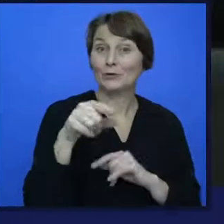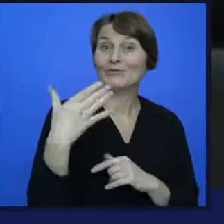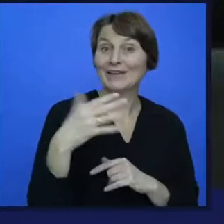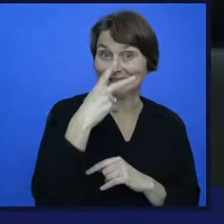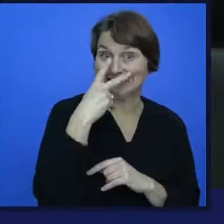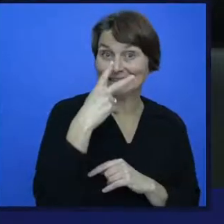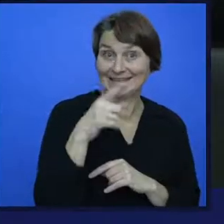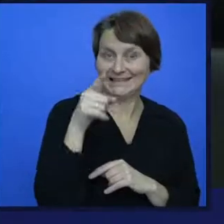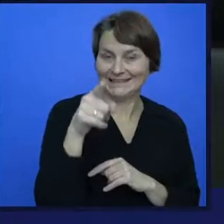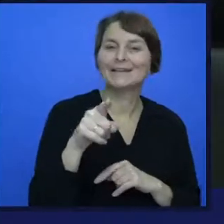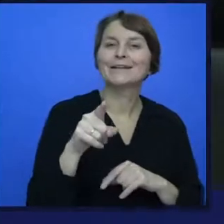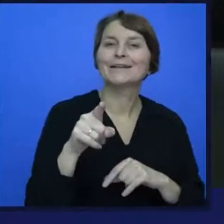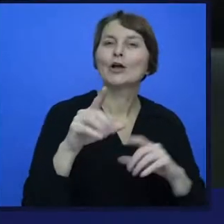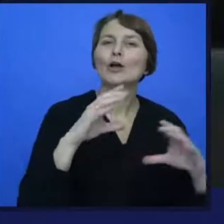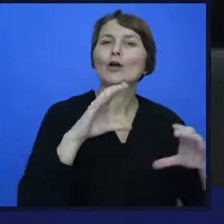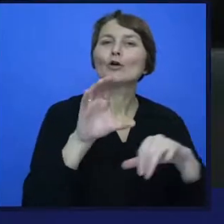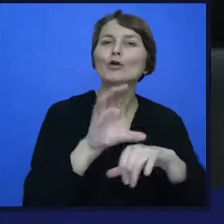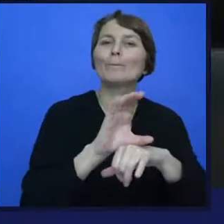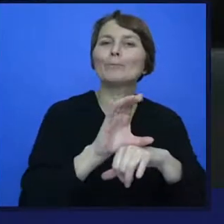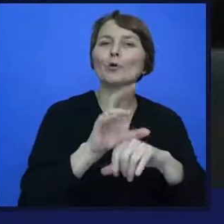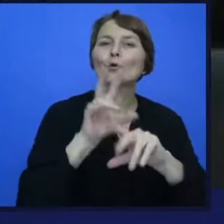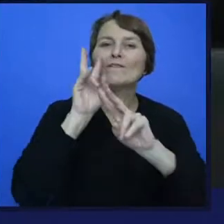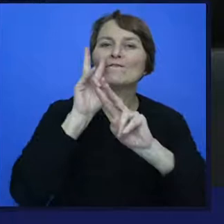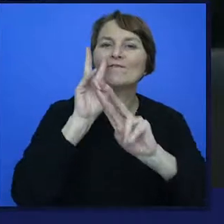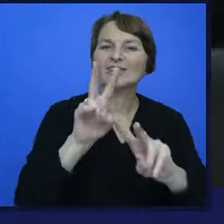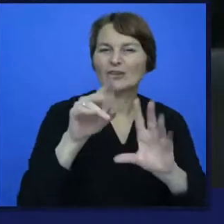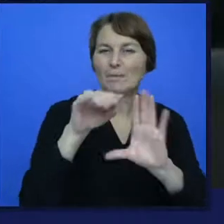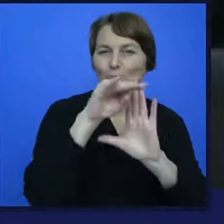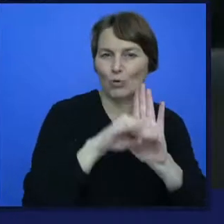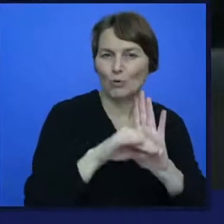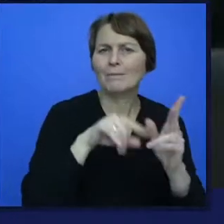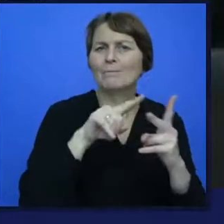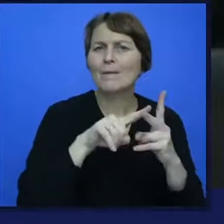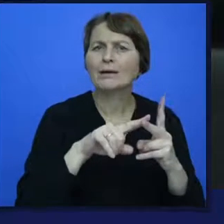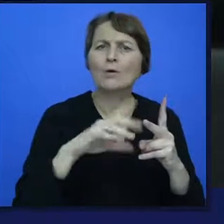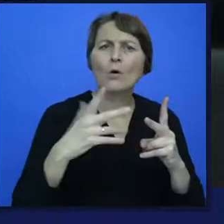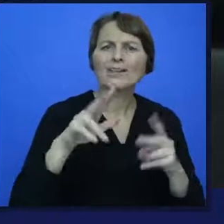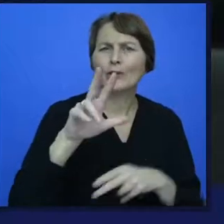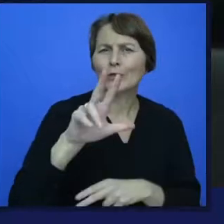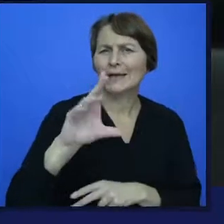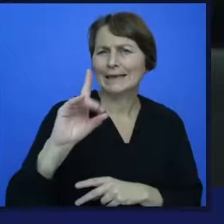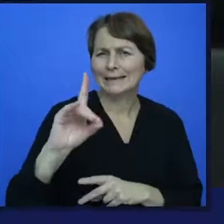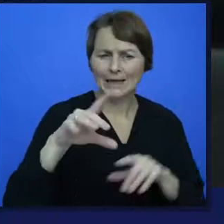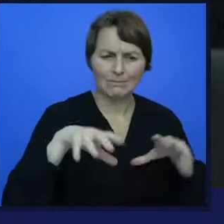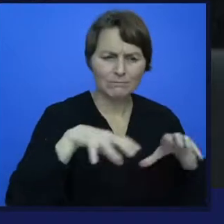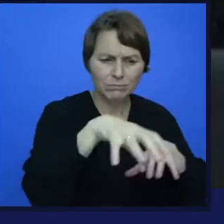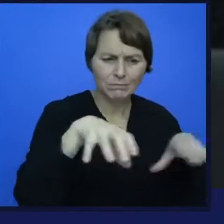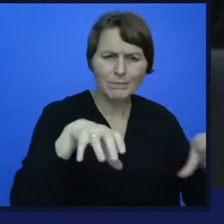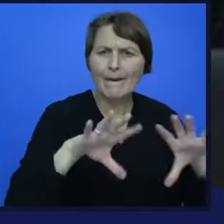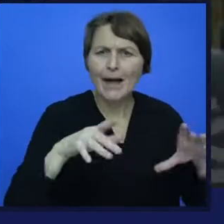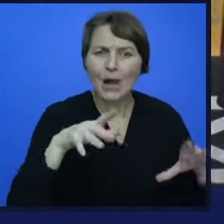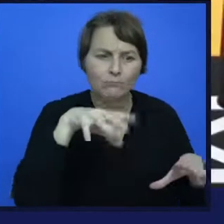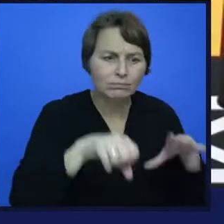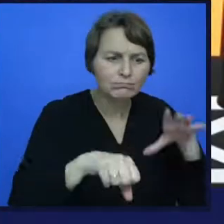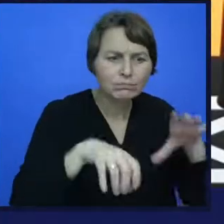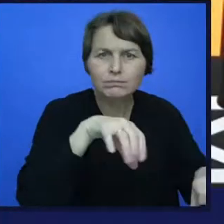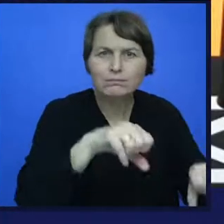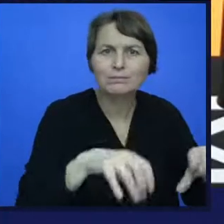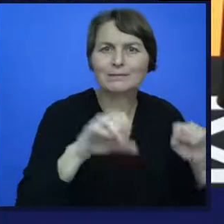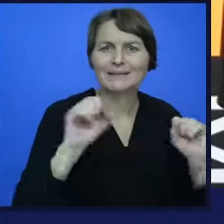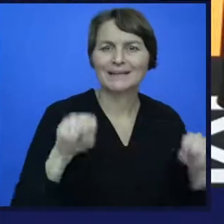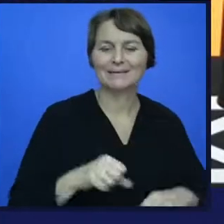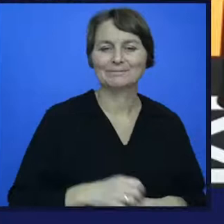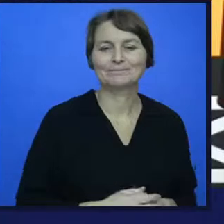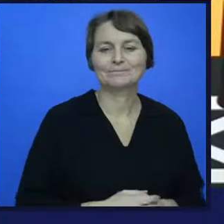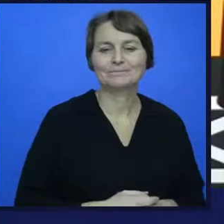generating of objects in a 3D space. That's kind of cool. And add to that complexity